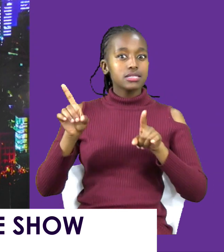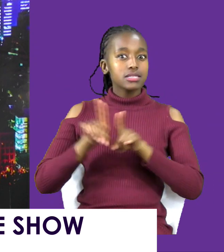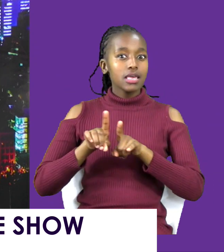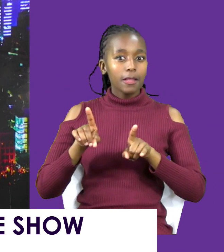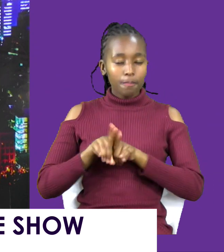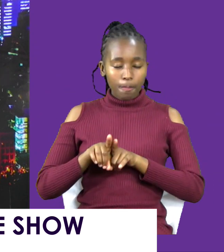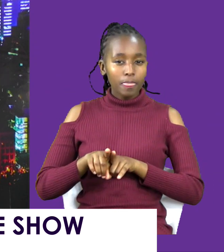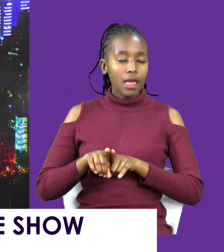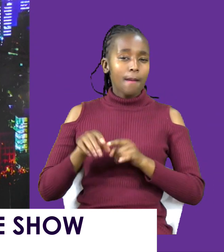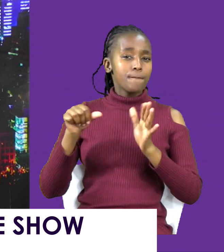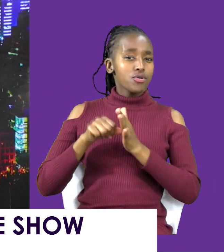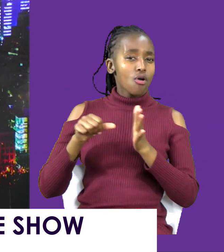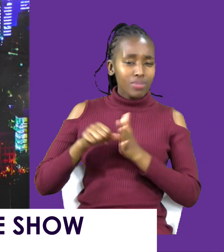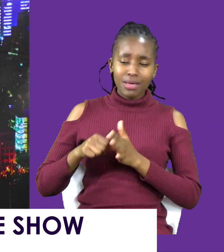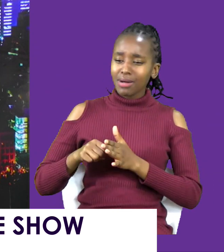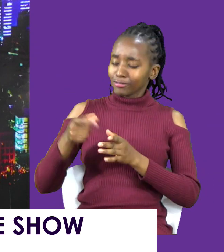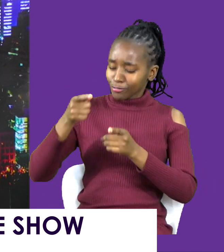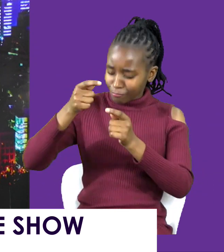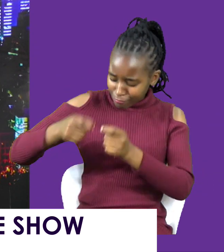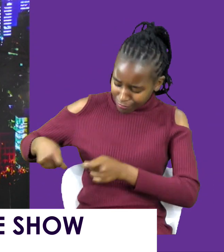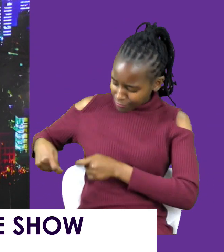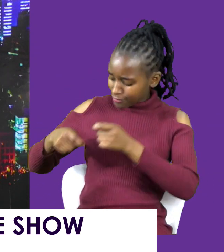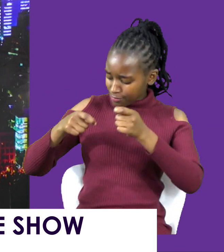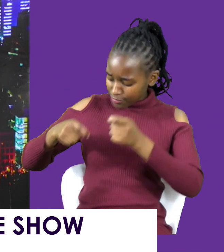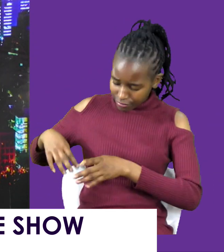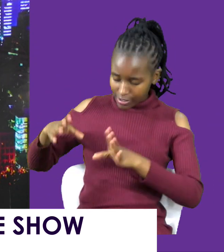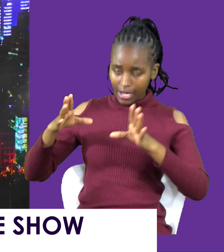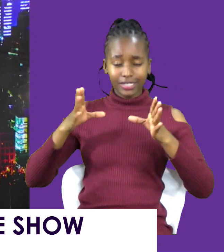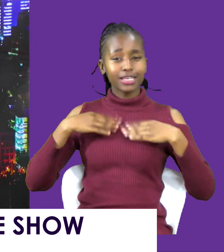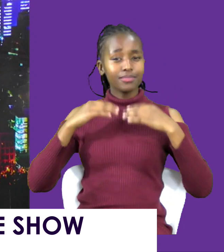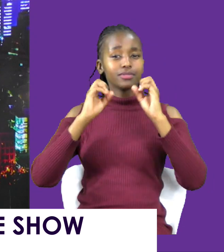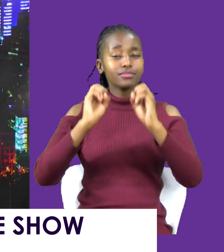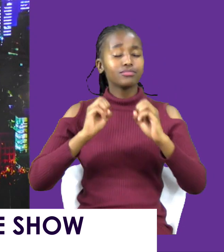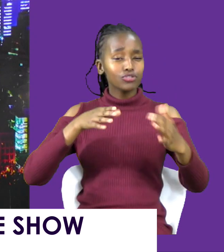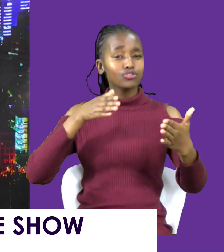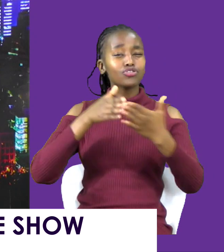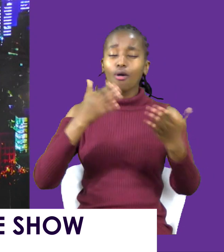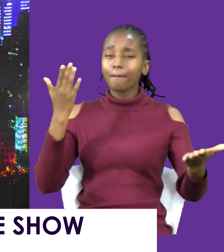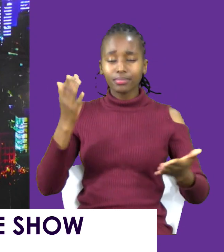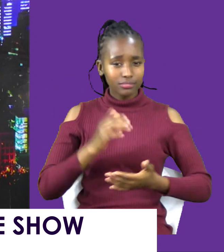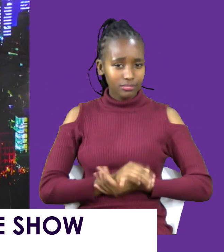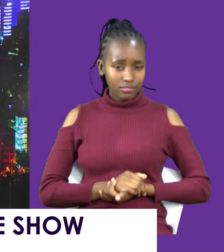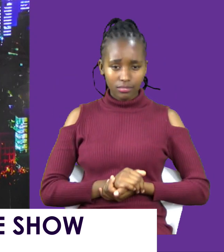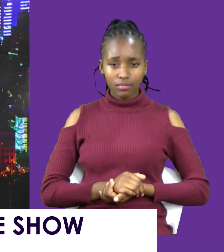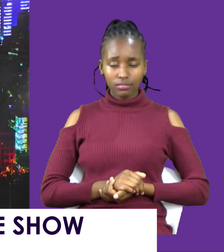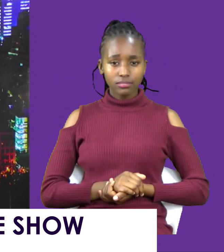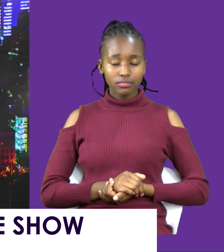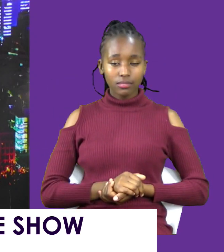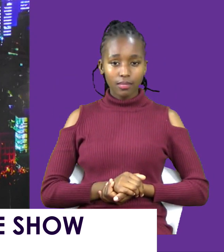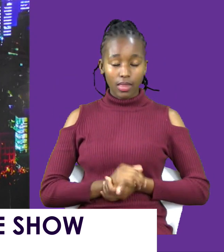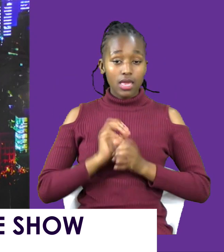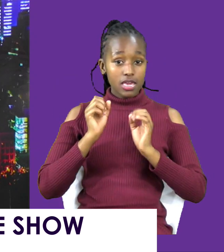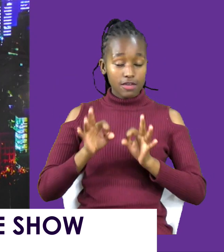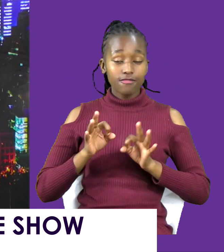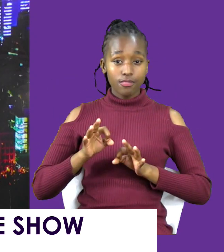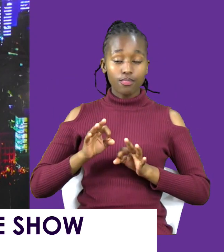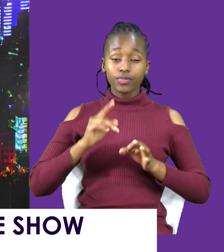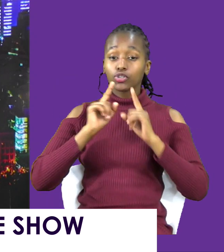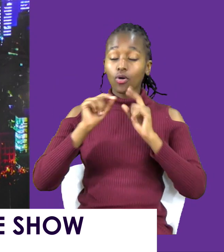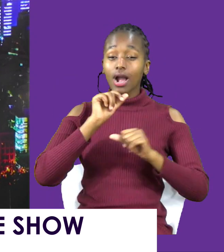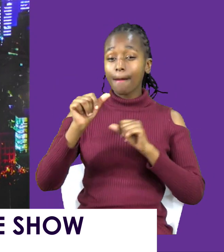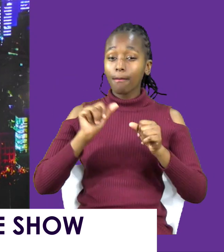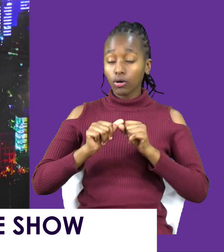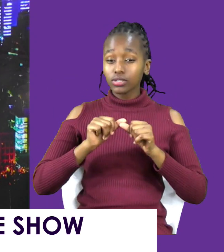of backwardness. Demystify projections of limitations. Whenever you're speaking progress, what do you